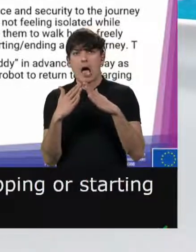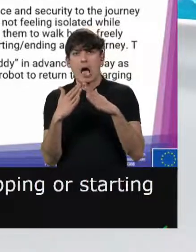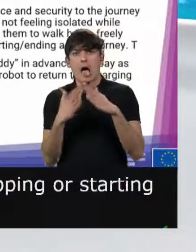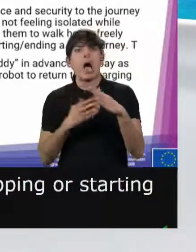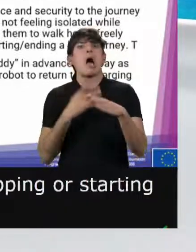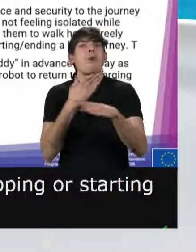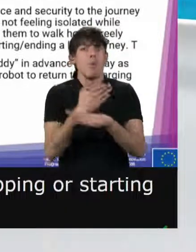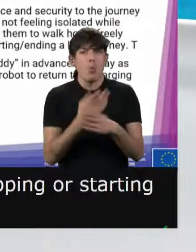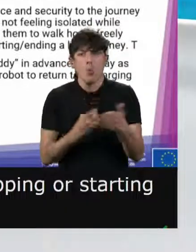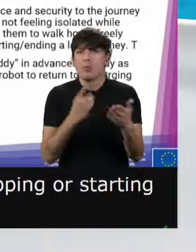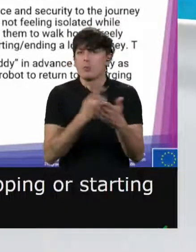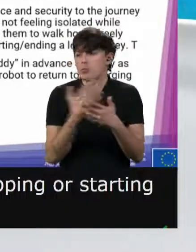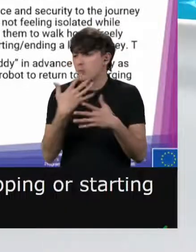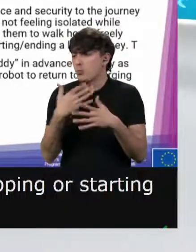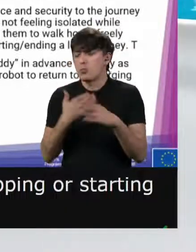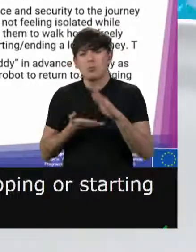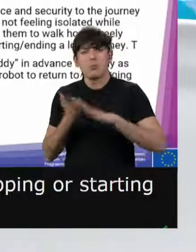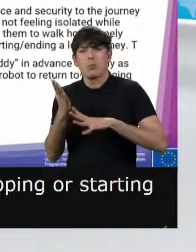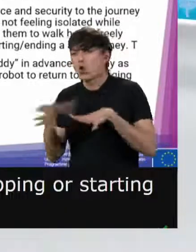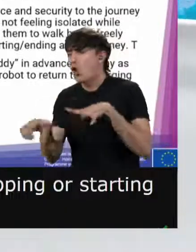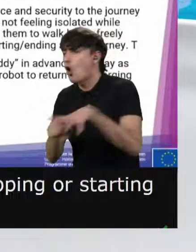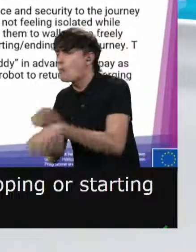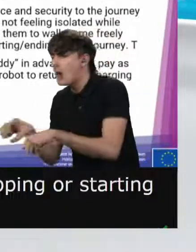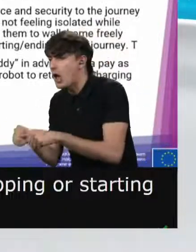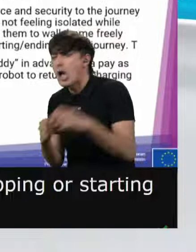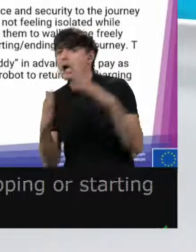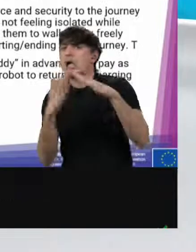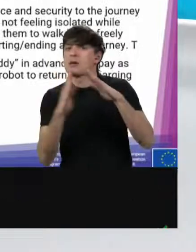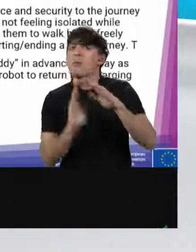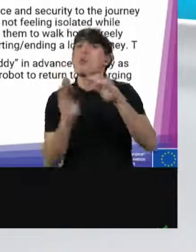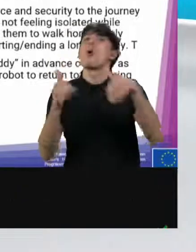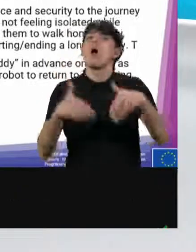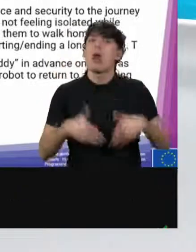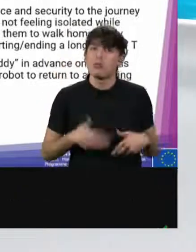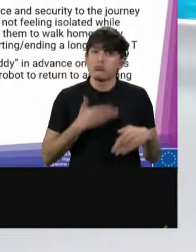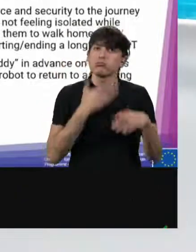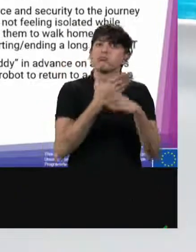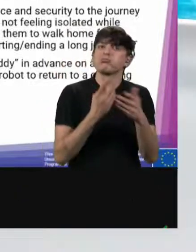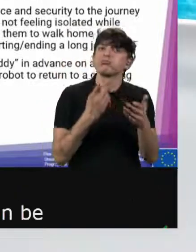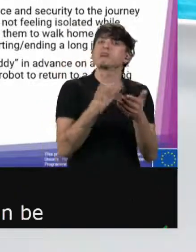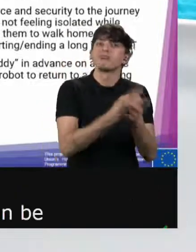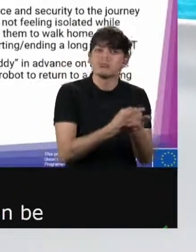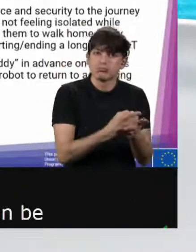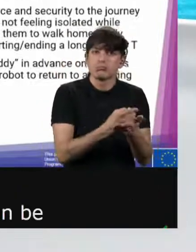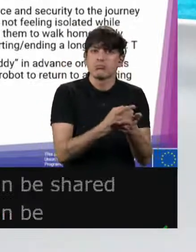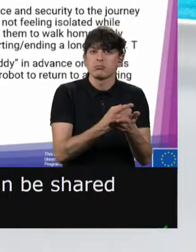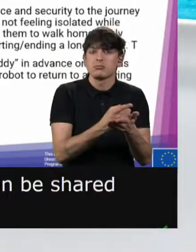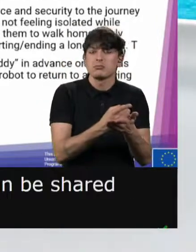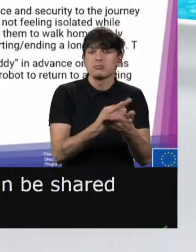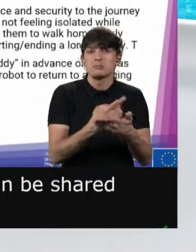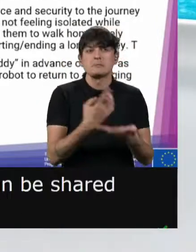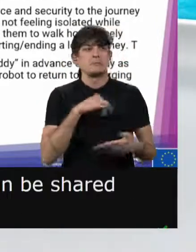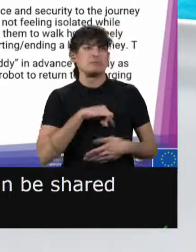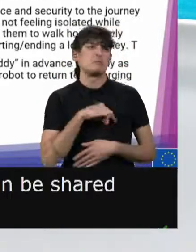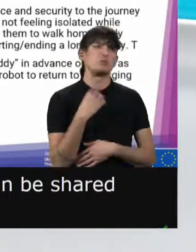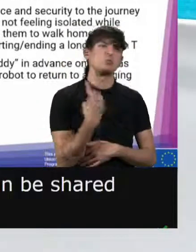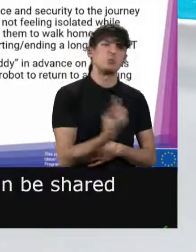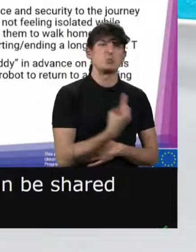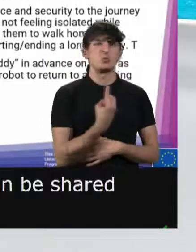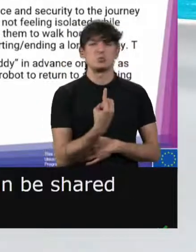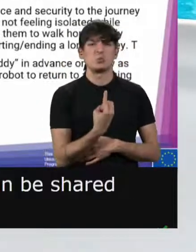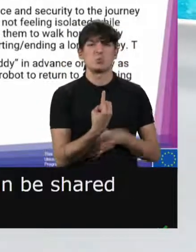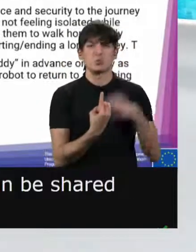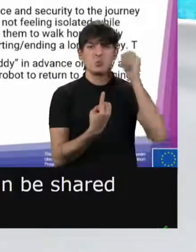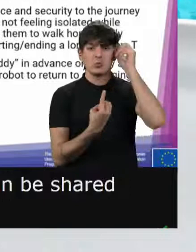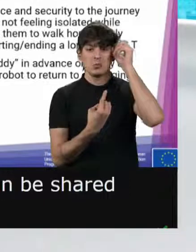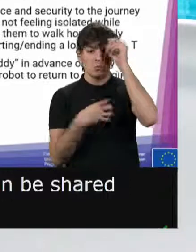journey. And these don't have to be personal. These can be shared resources. And the sort of design